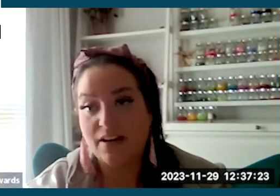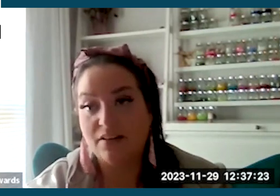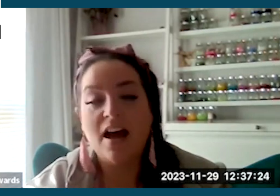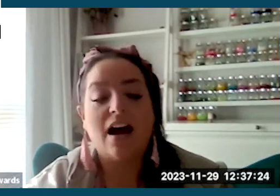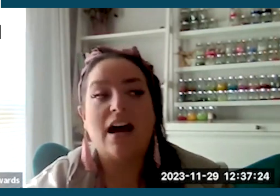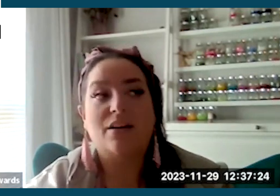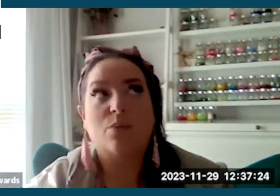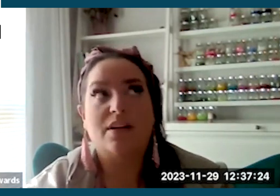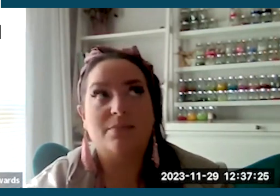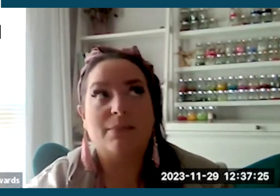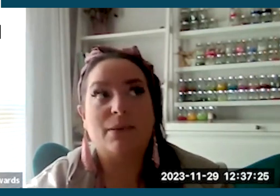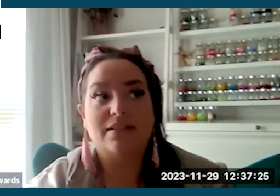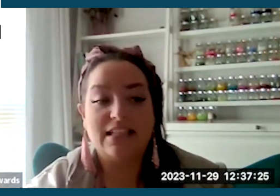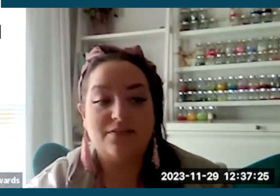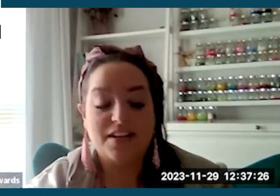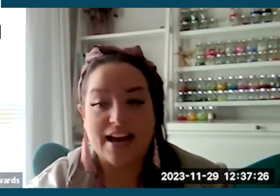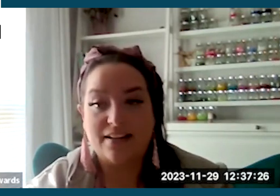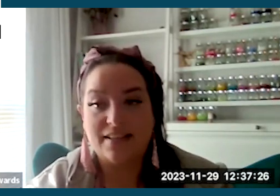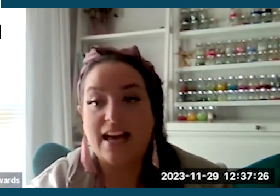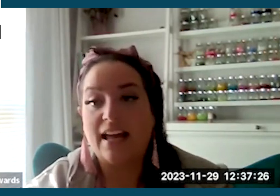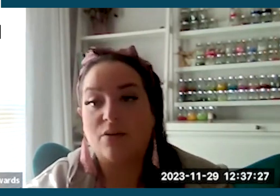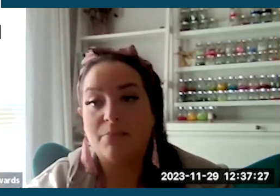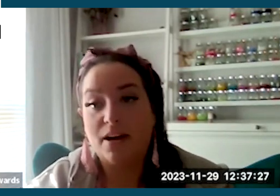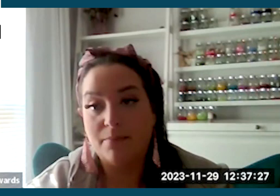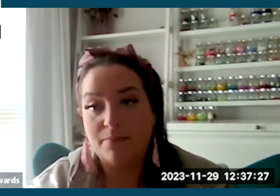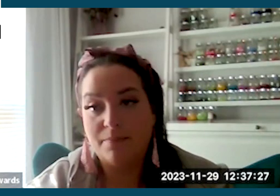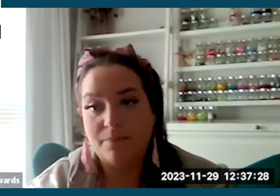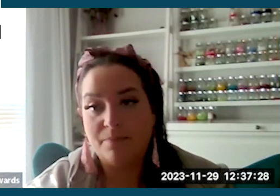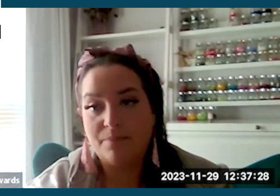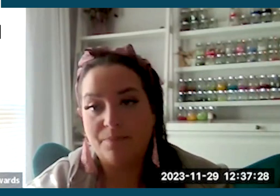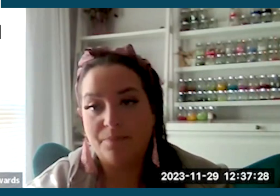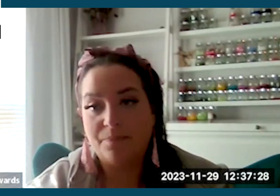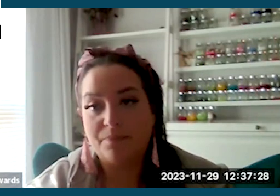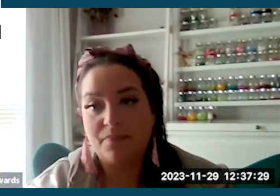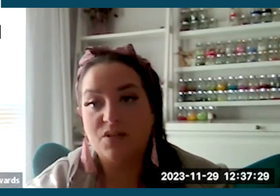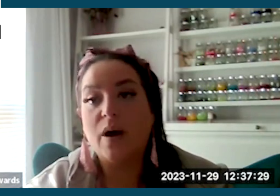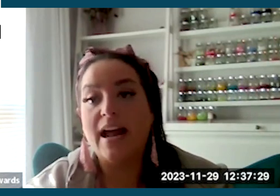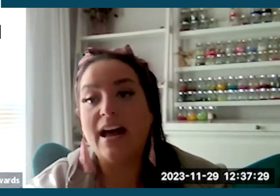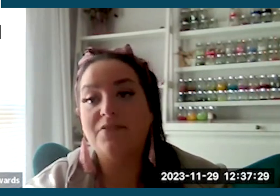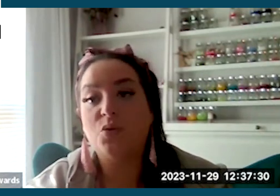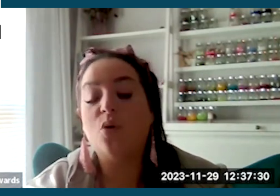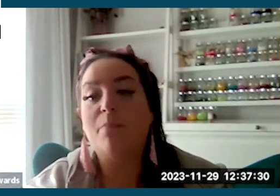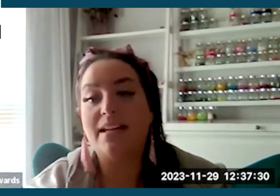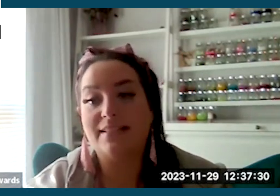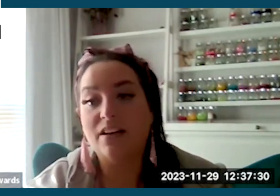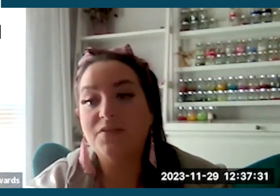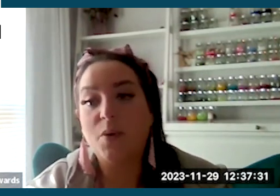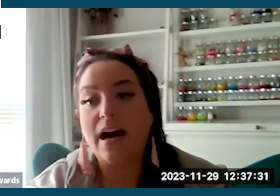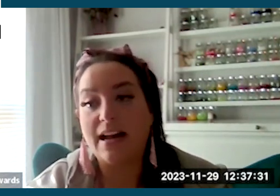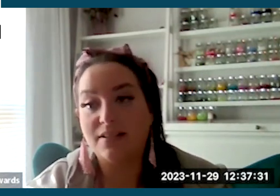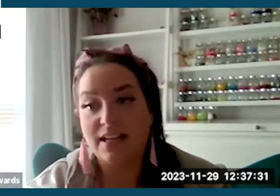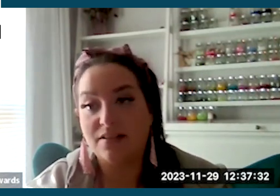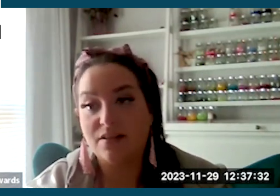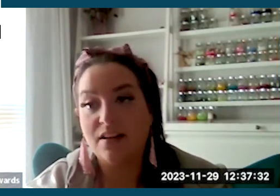racism as well. I don't want to be perceived as that angry mom. So I have to hold myself